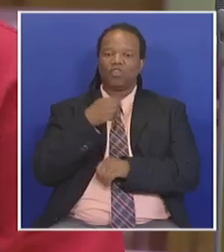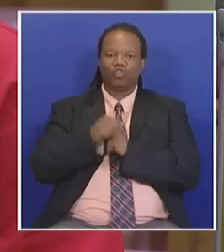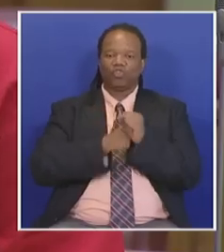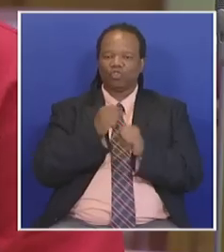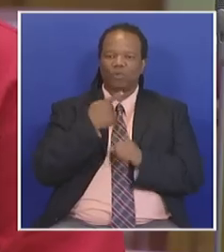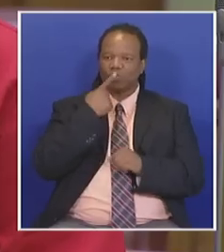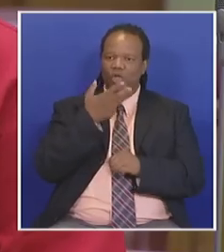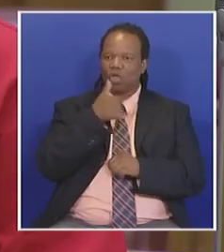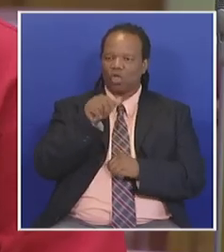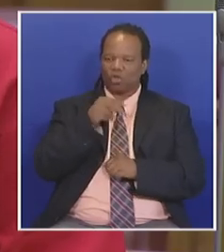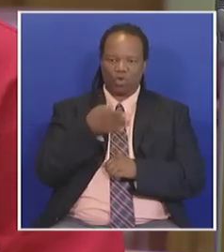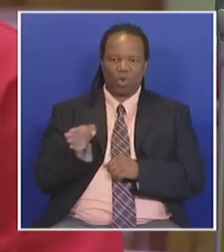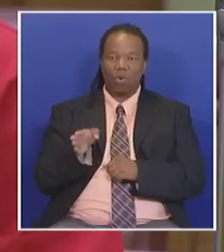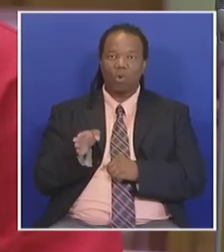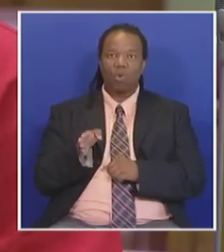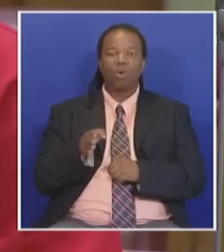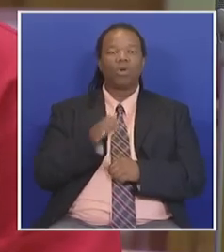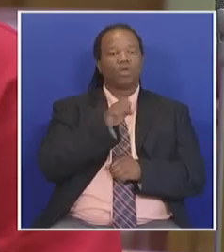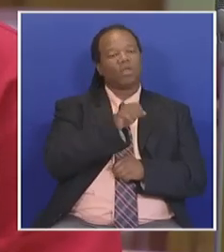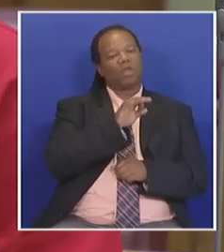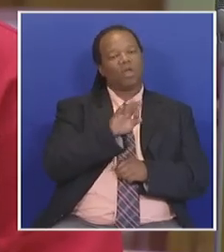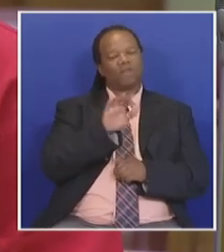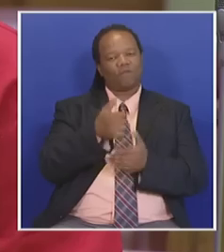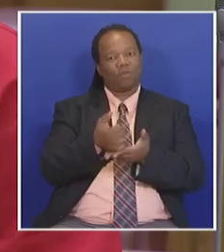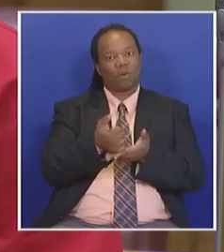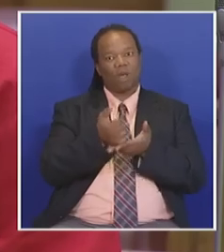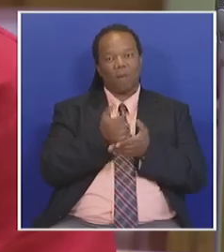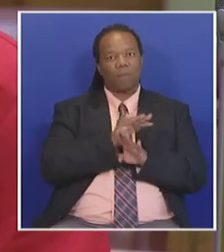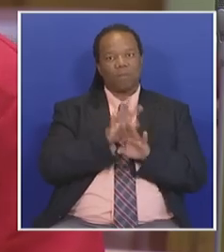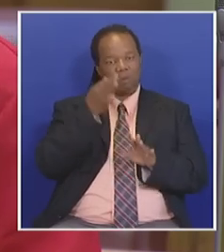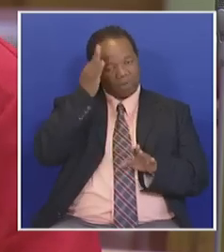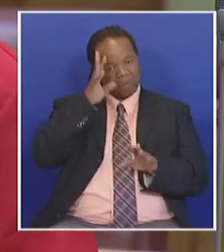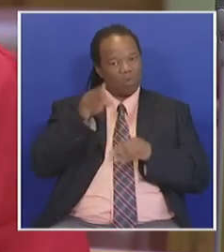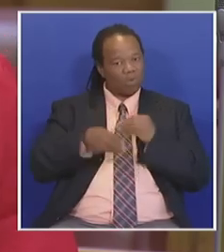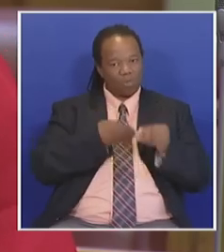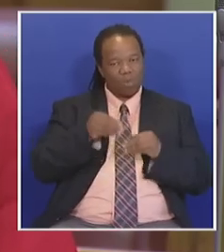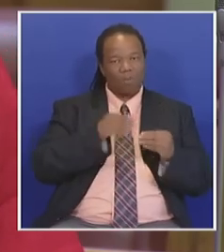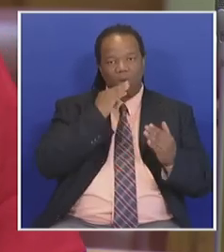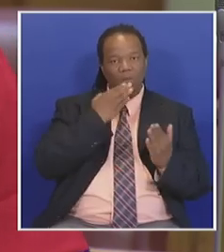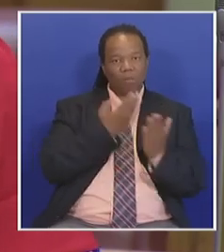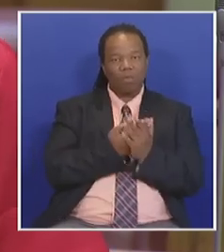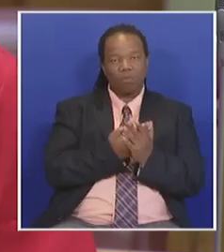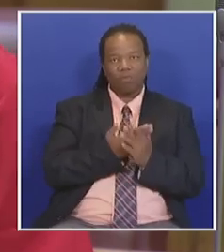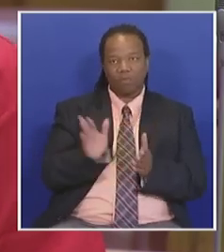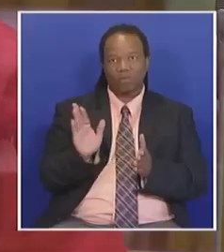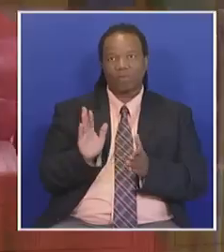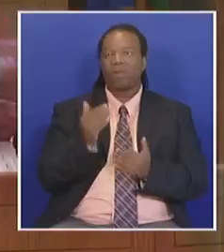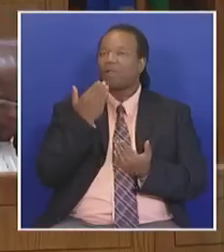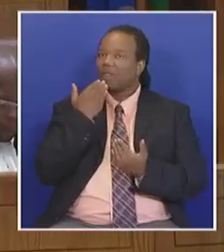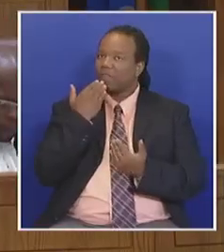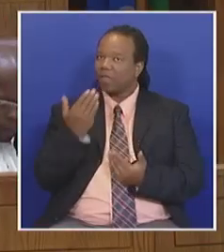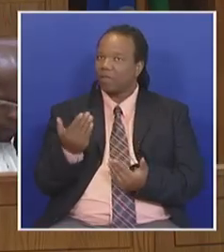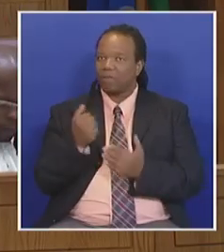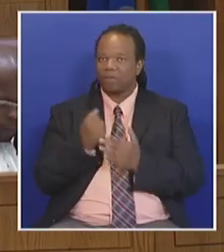Economic freedom fighters is our last hope for corrupt-free government institution. I so move. Thank you, ma'am. Is there